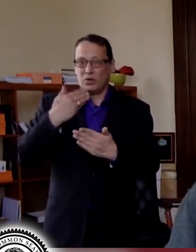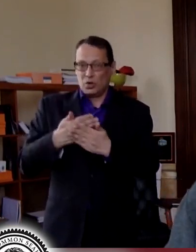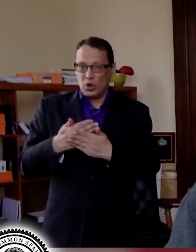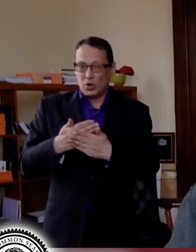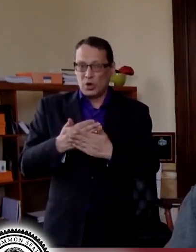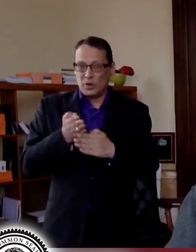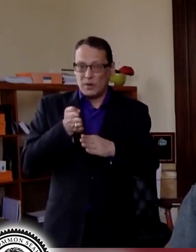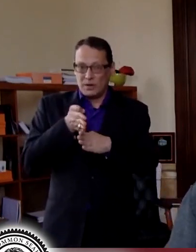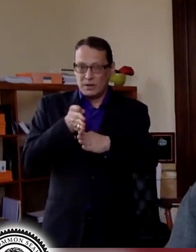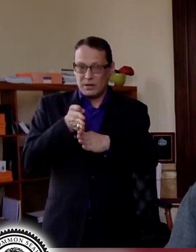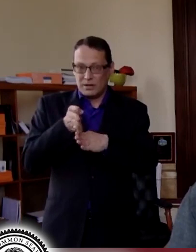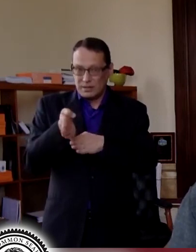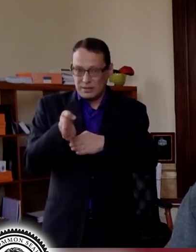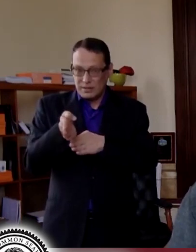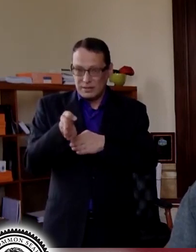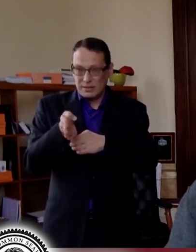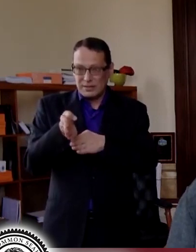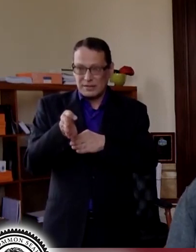good professional